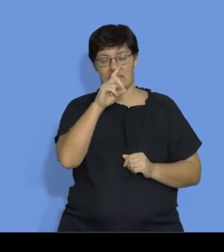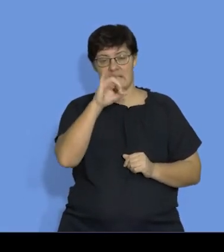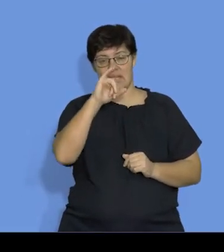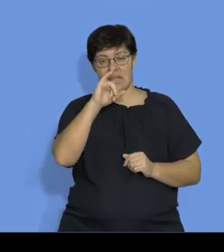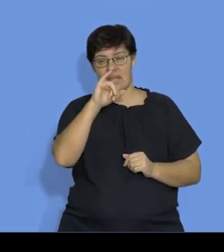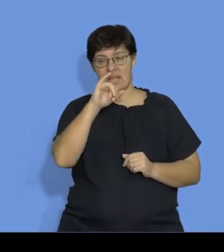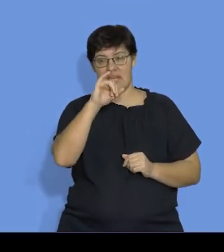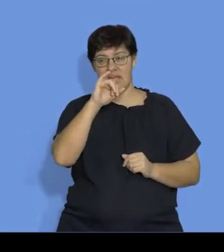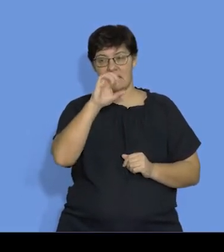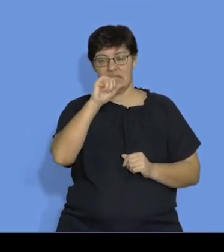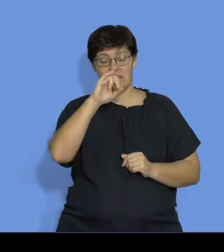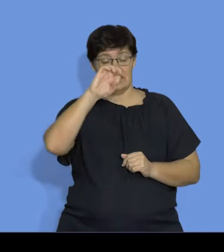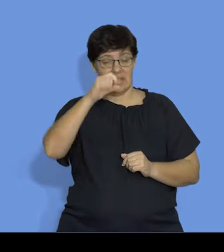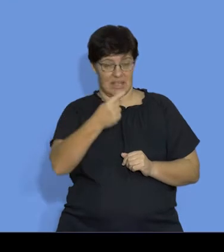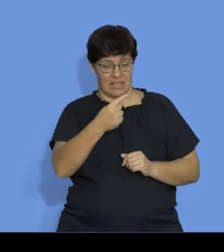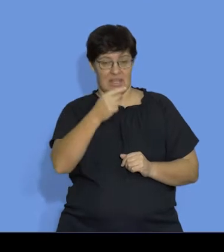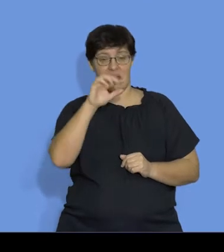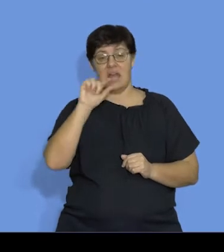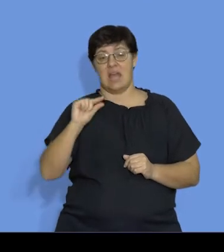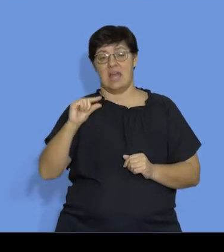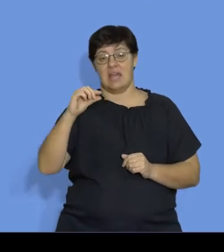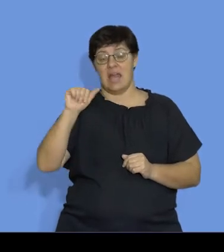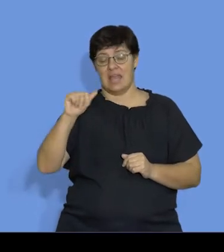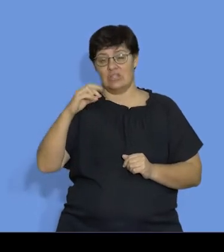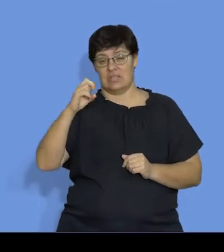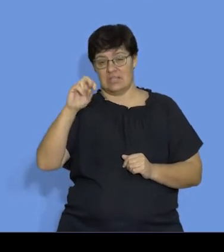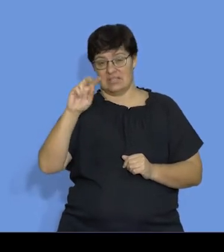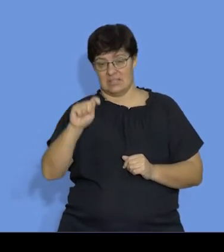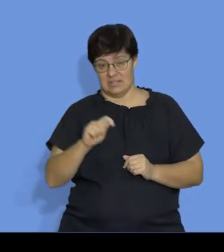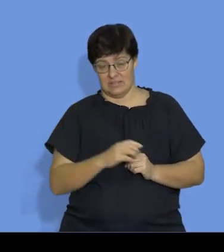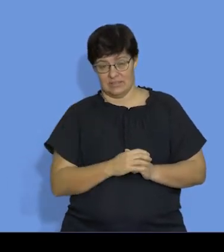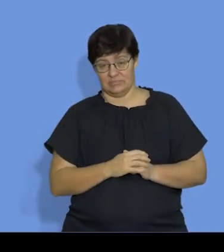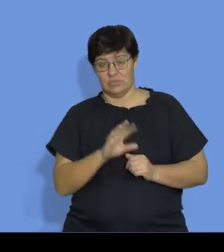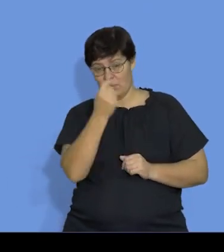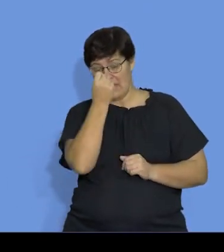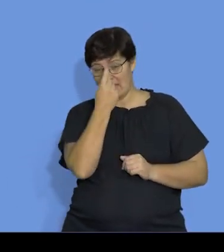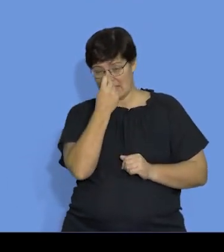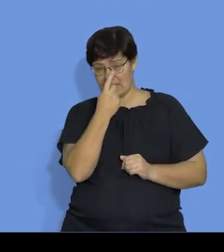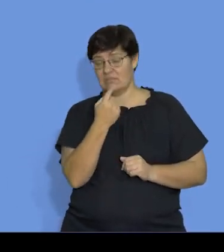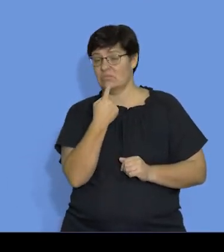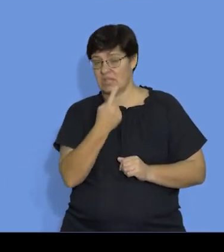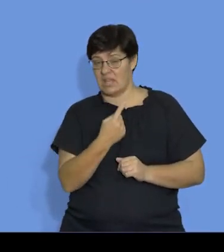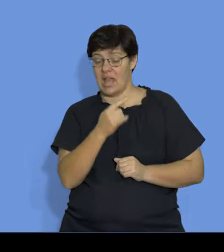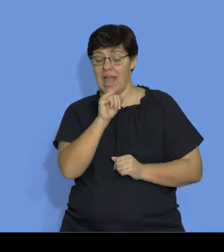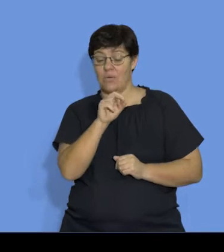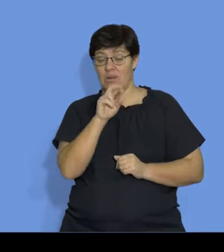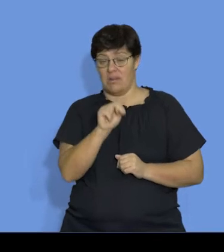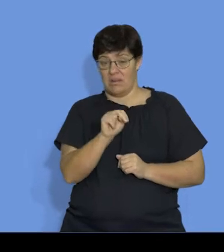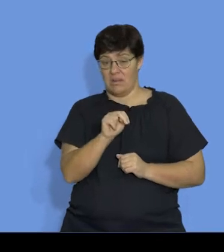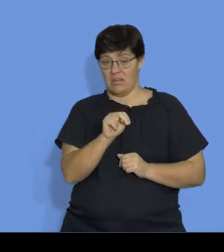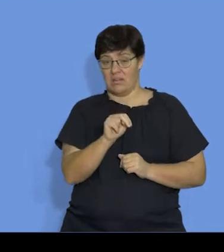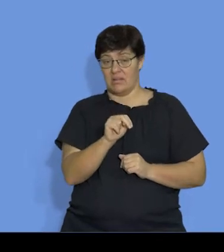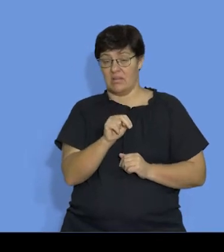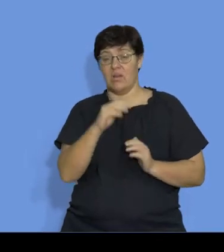something of particular interest to us now is to understand that to say iron undergoes